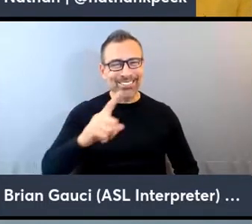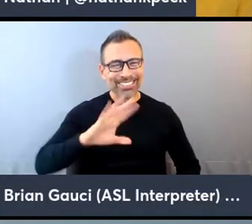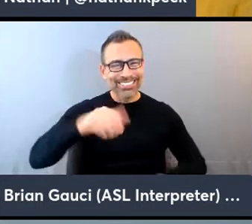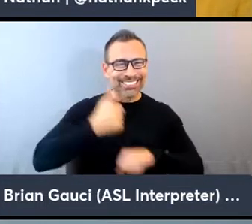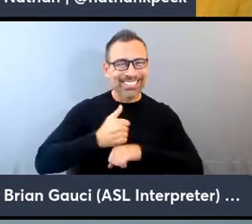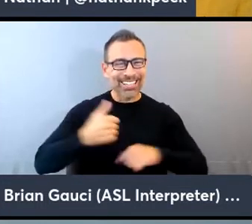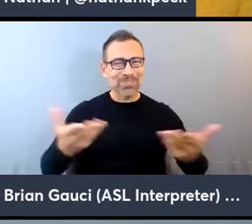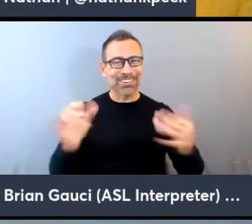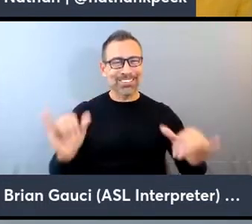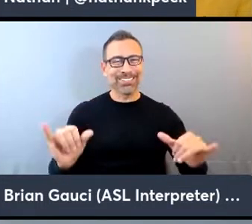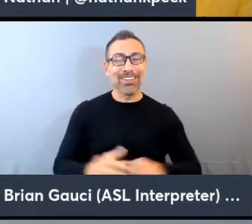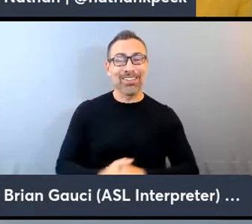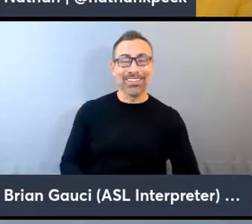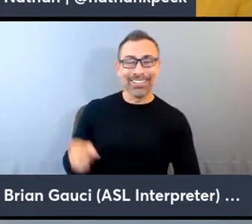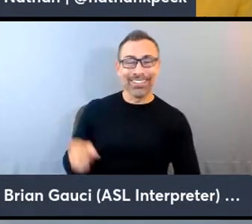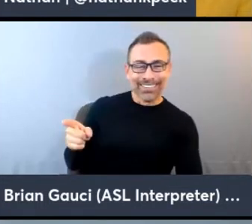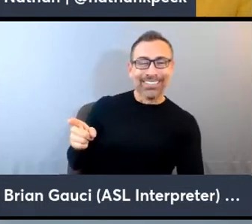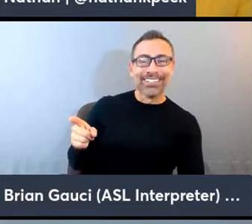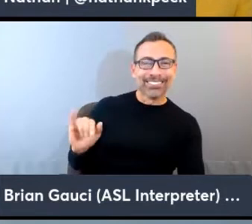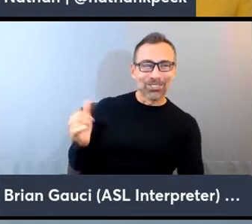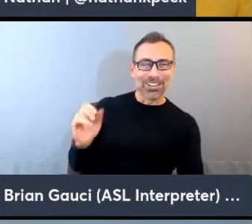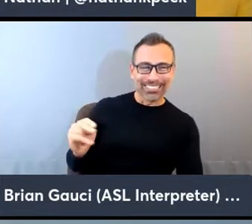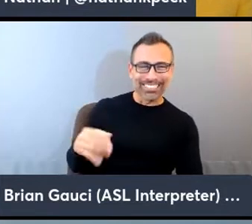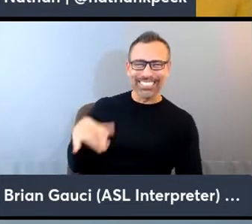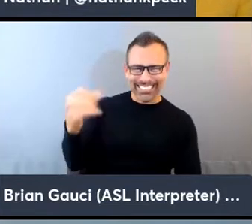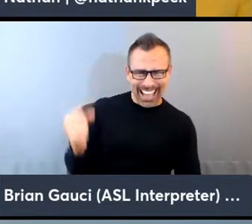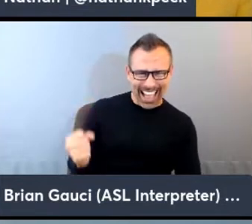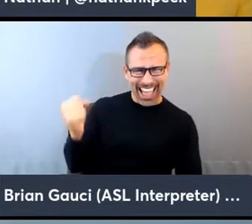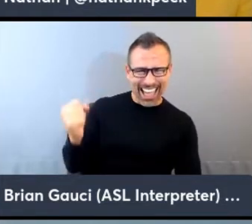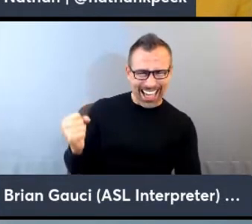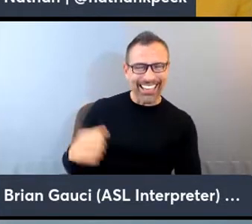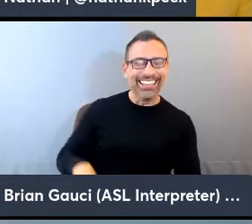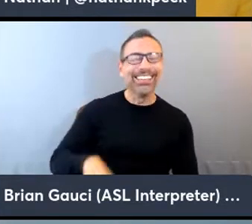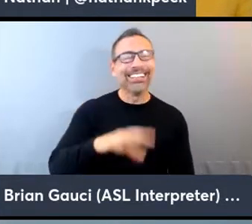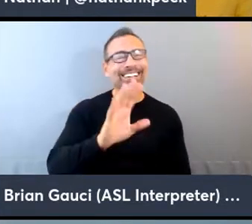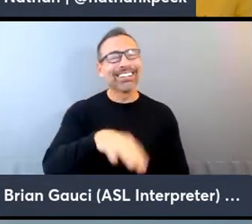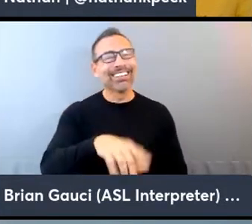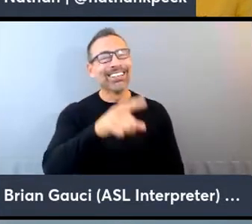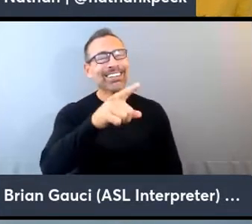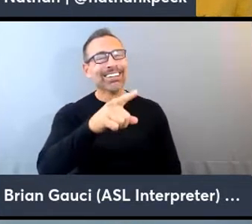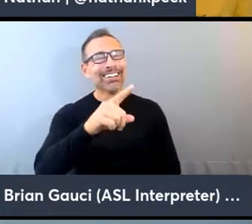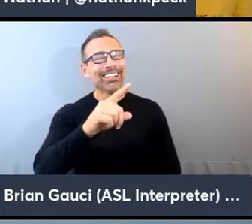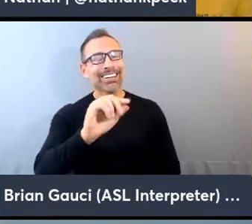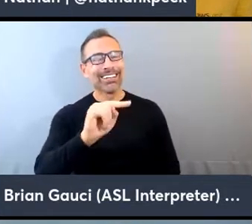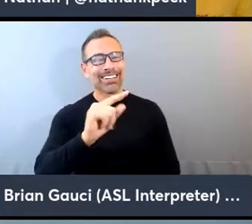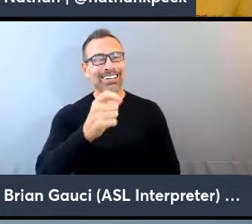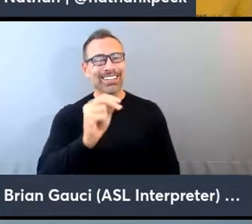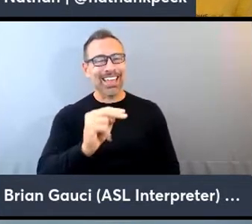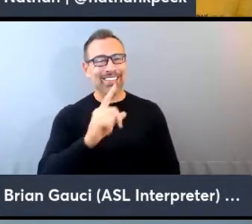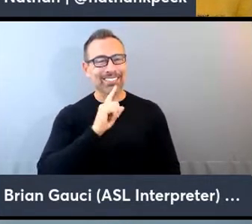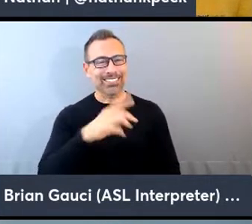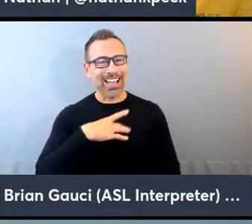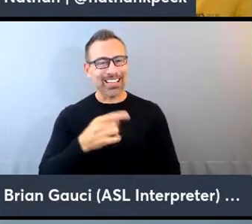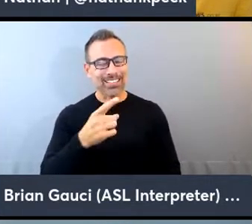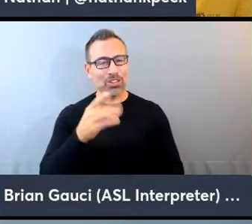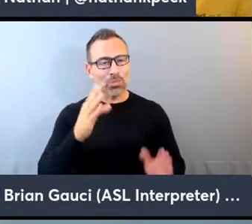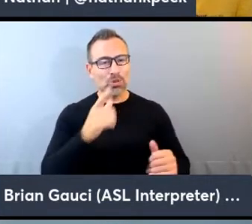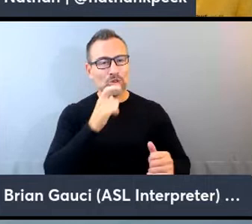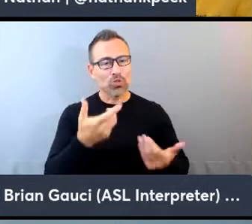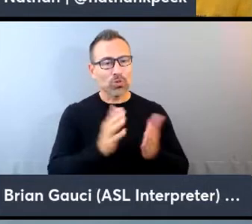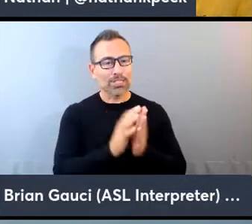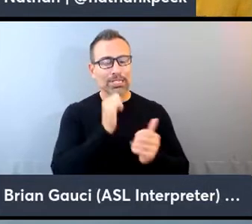yeah. And I especially like that the person who requested this, they didn't have to log into the